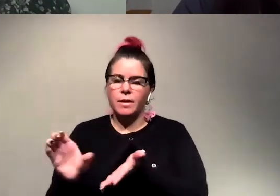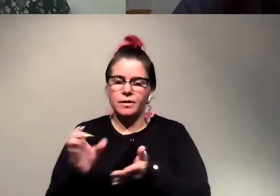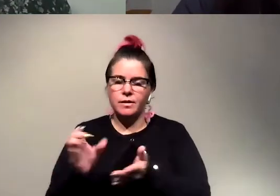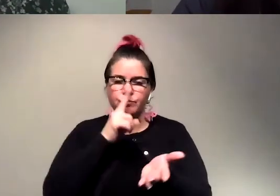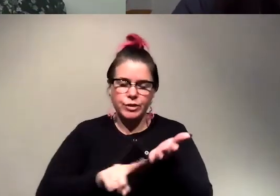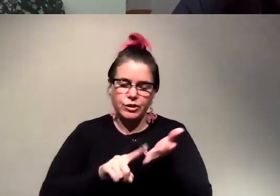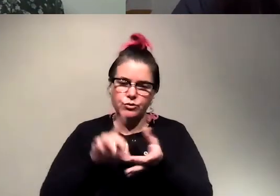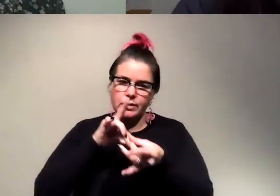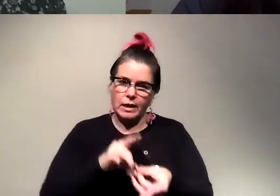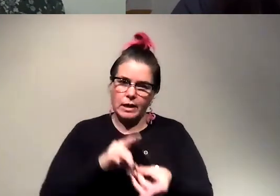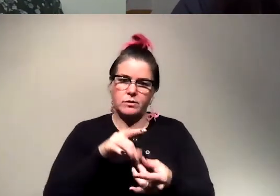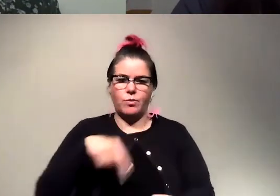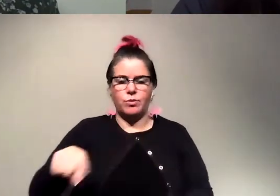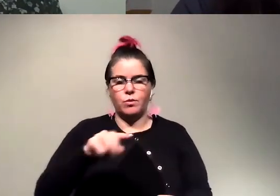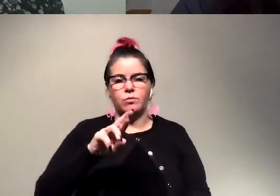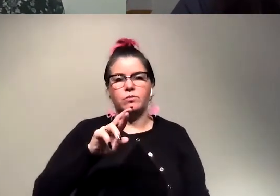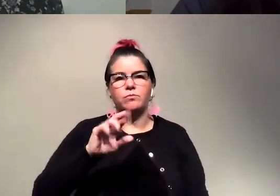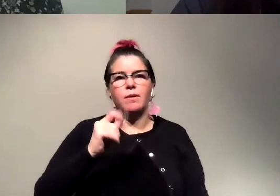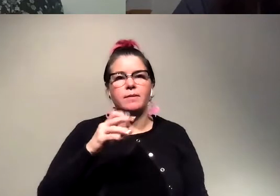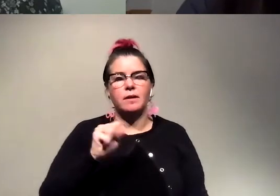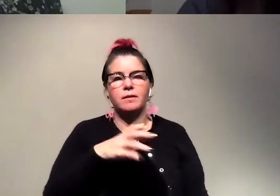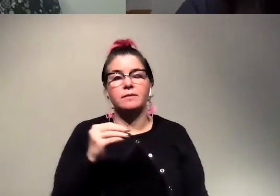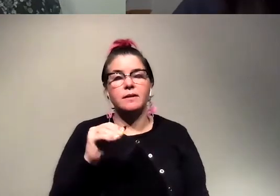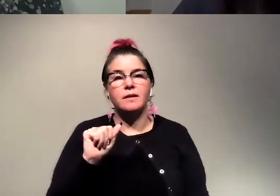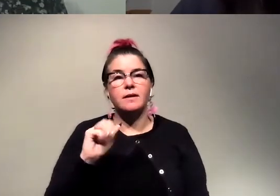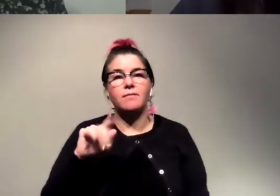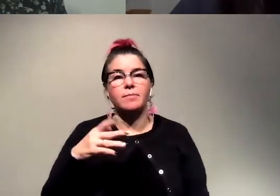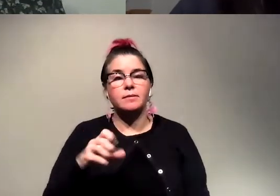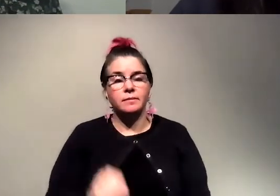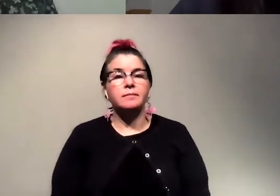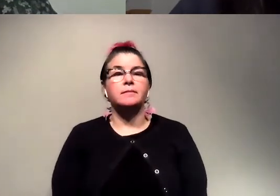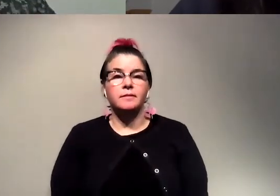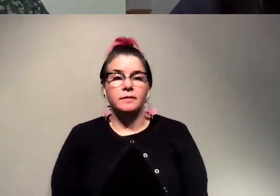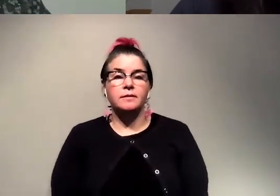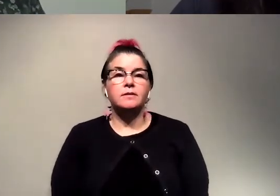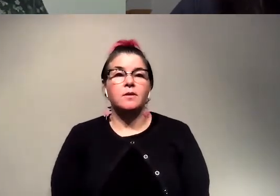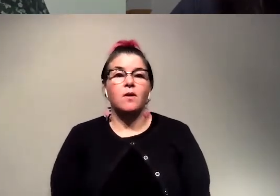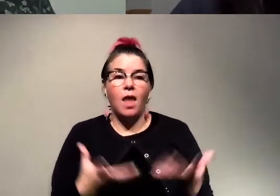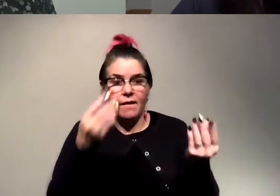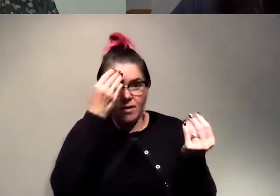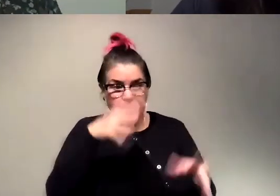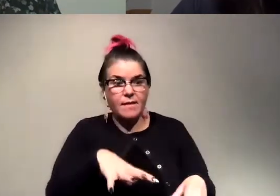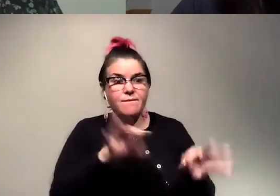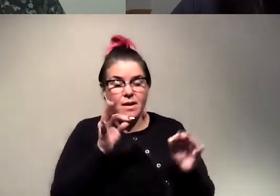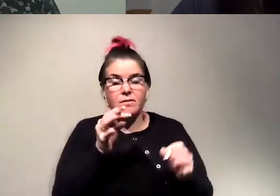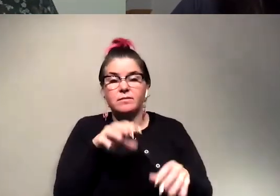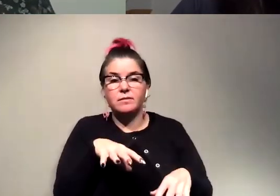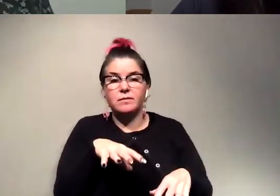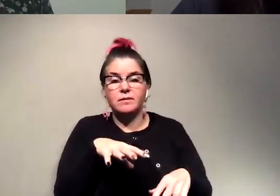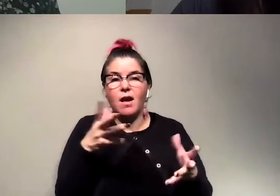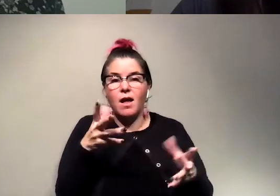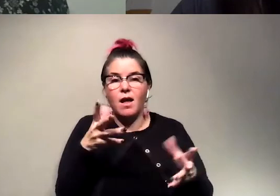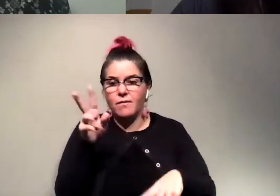these reptiles and amphibians as well. So they have a lot of information that they found and a lot of observations that they've